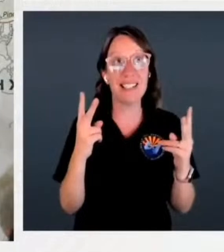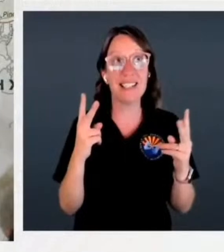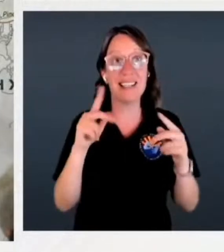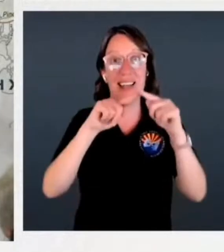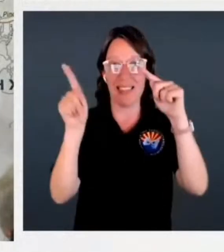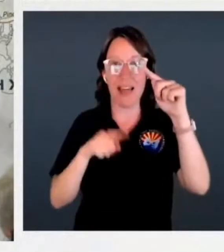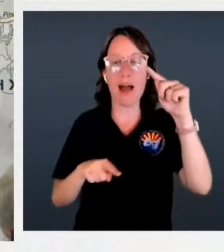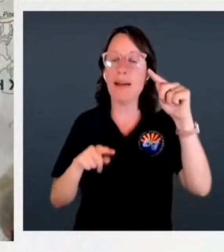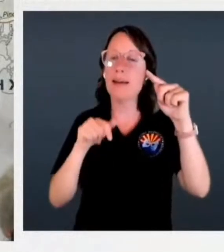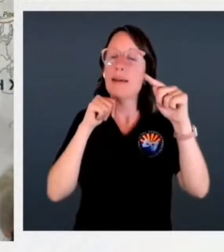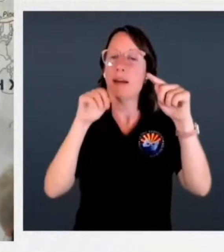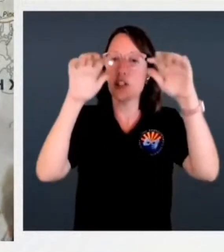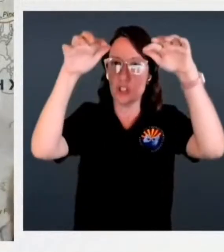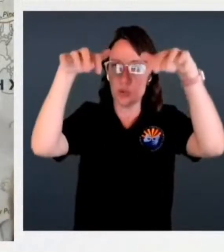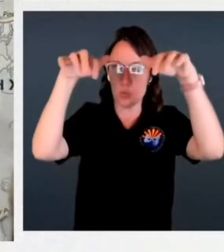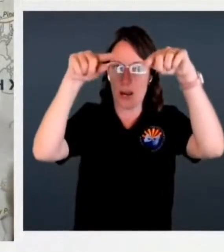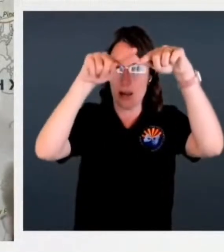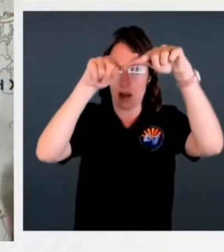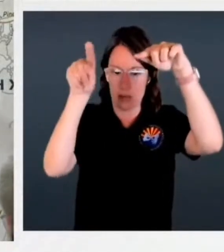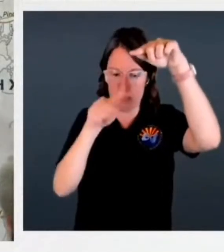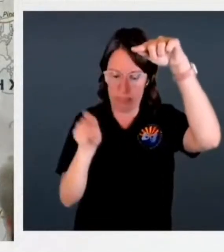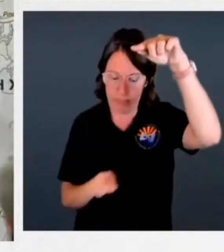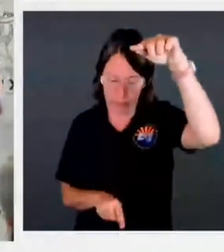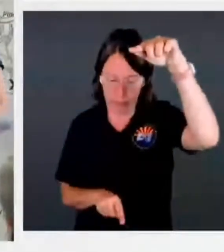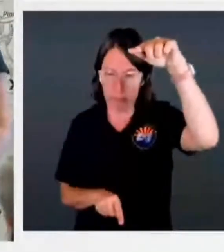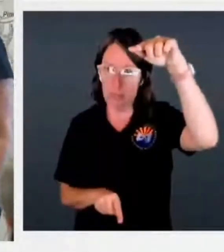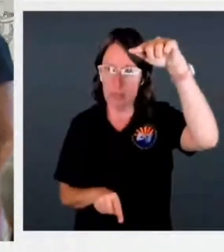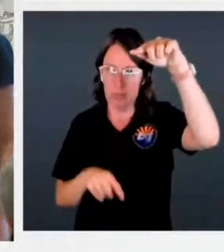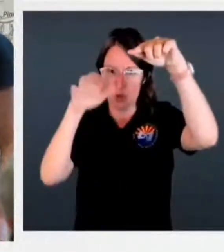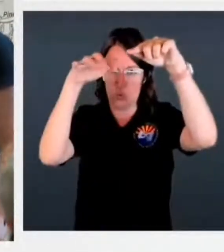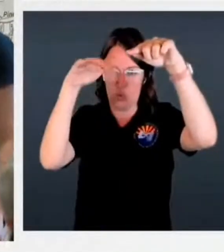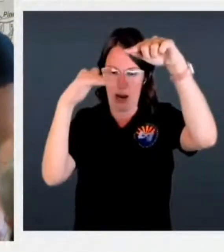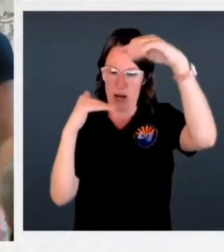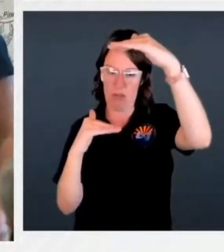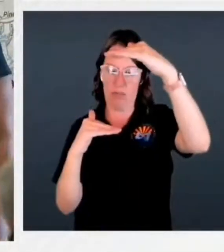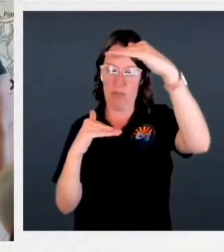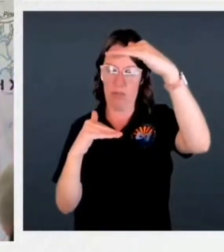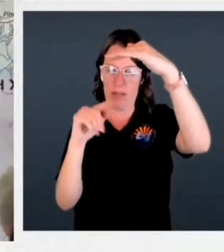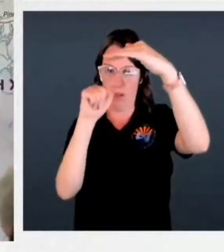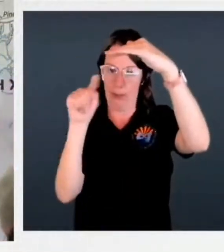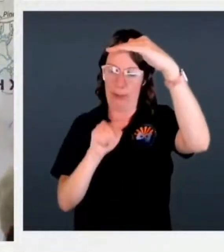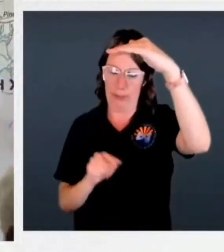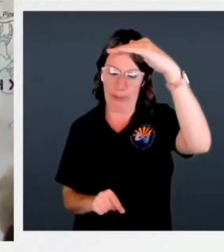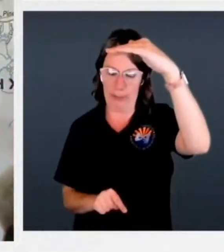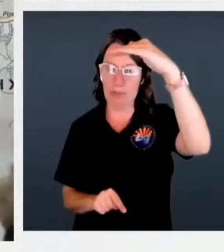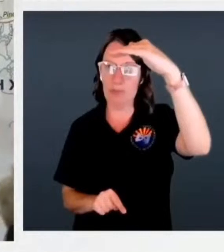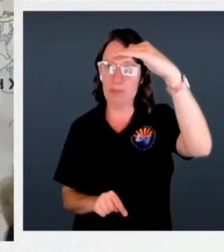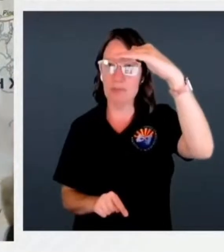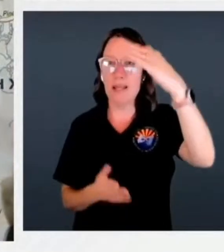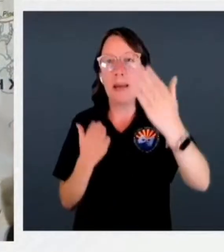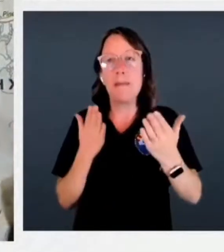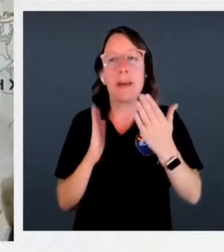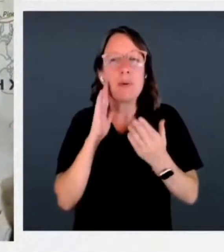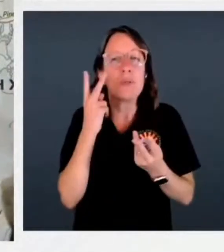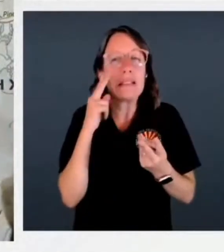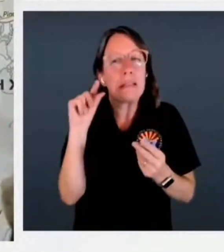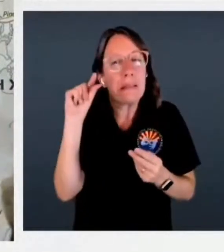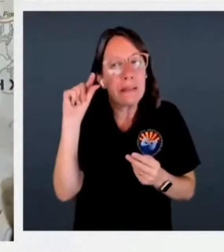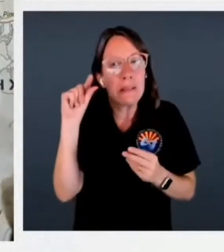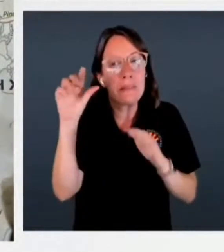they're considered dry, even though there is likely to be a little bit of spotty rain here and there with them. Those would